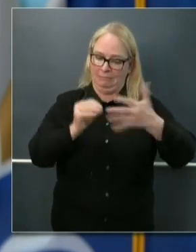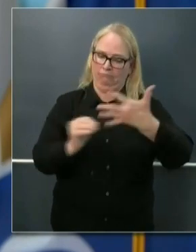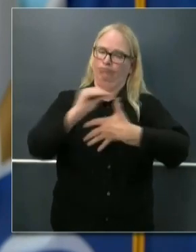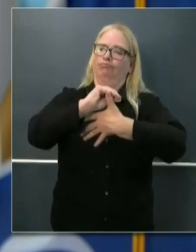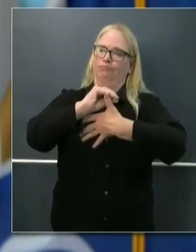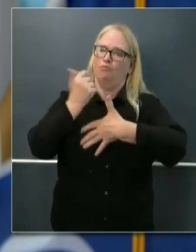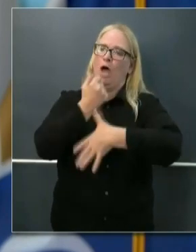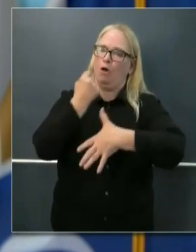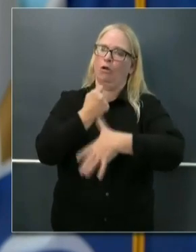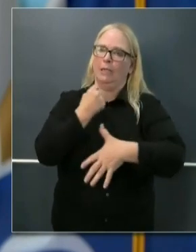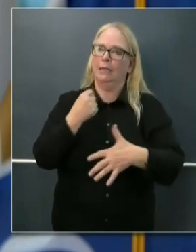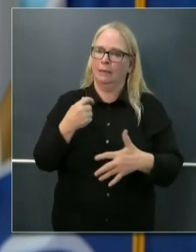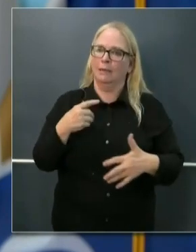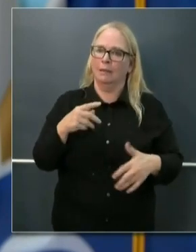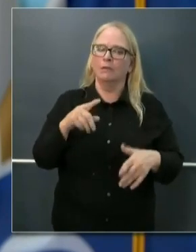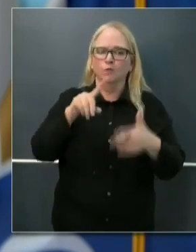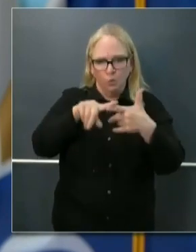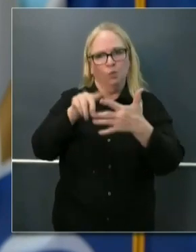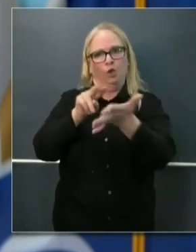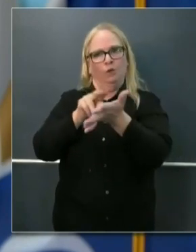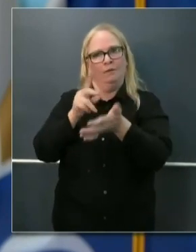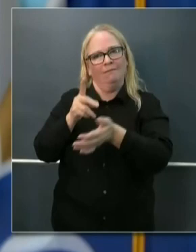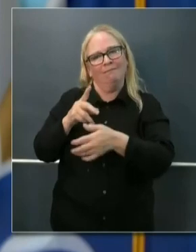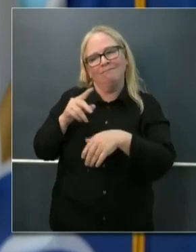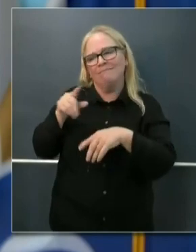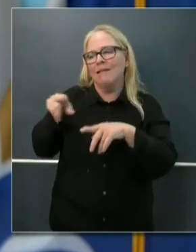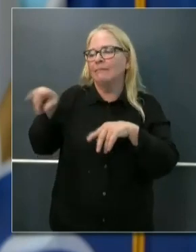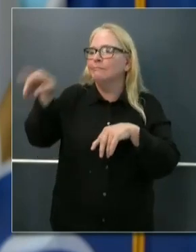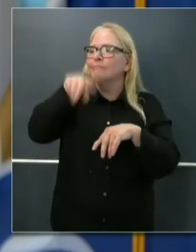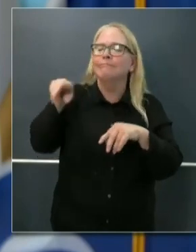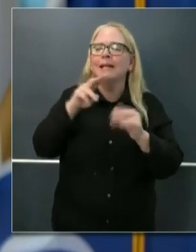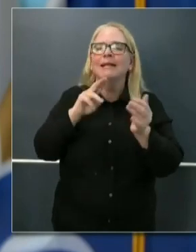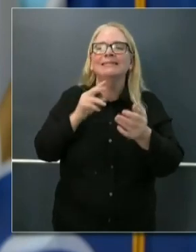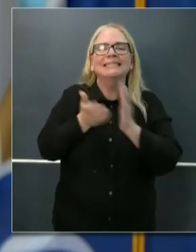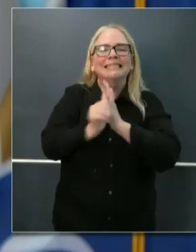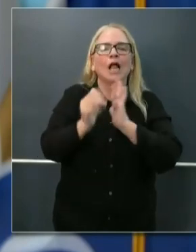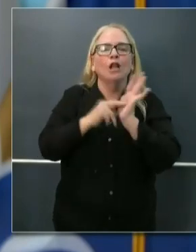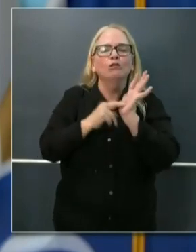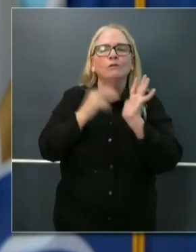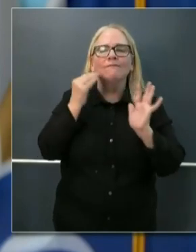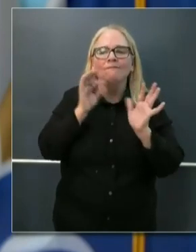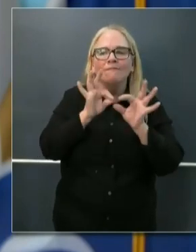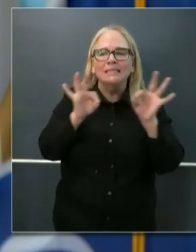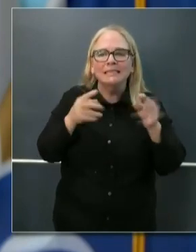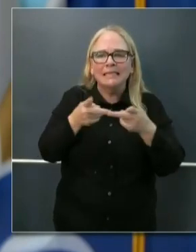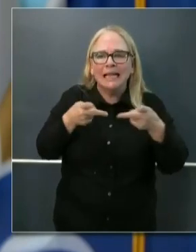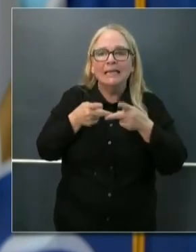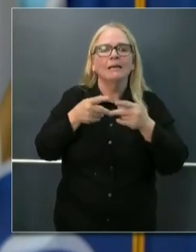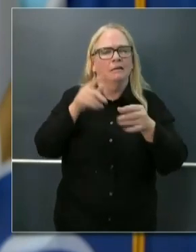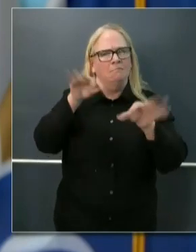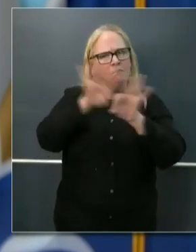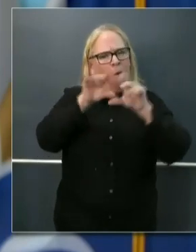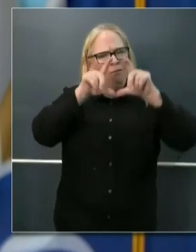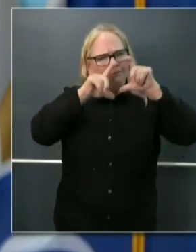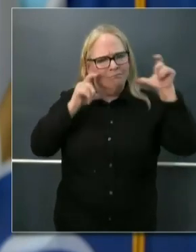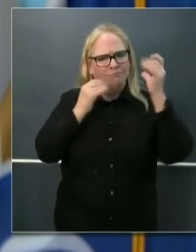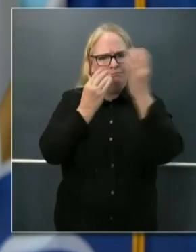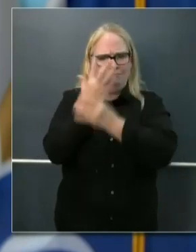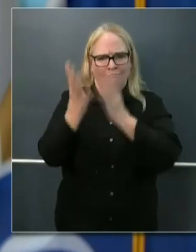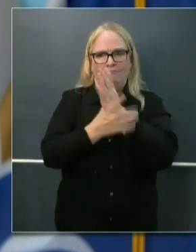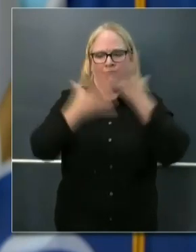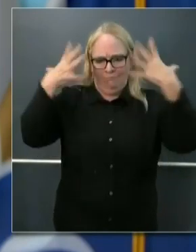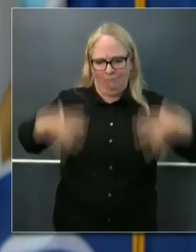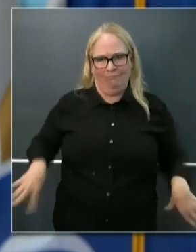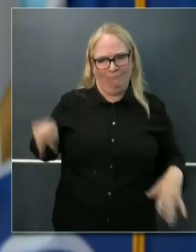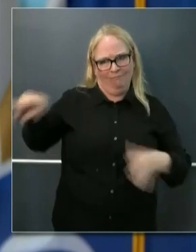SNFs will continue. More PPE prioritization into our nursing homes will continue. But the National Guard is